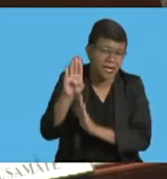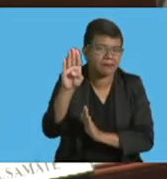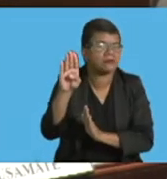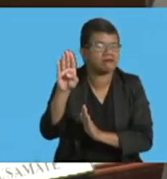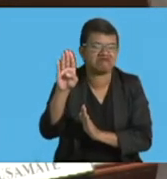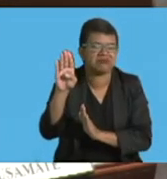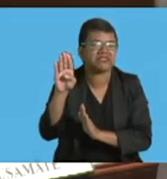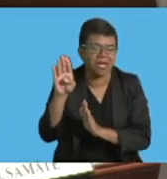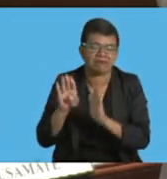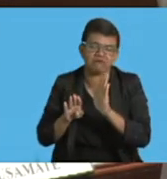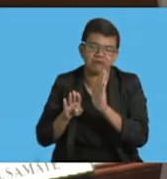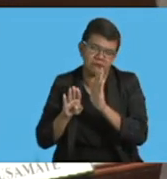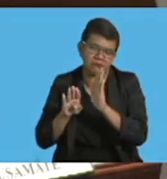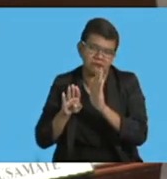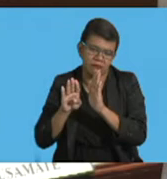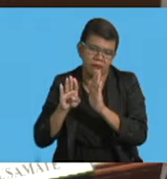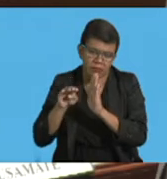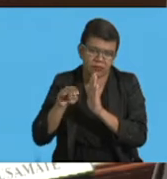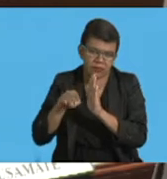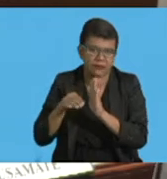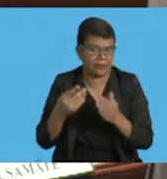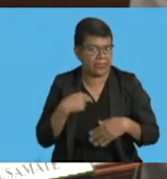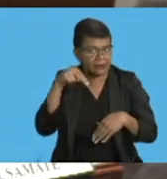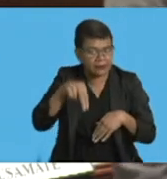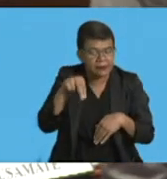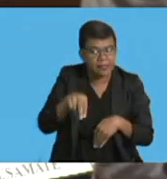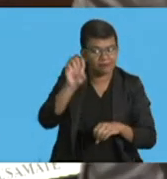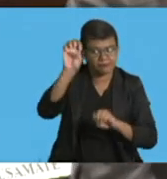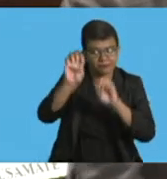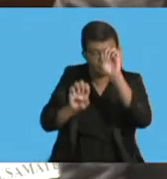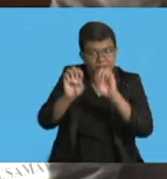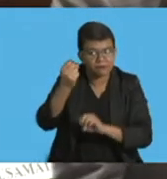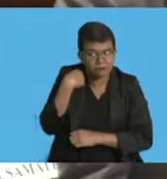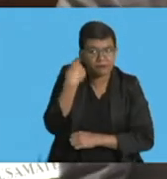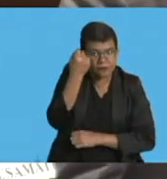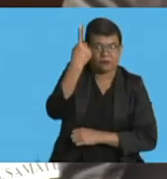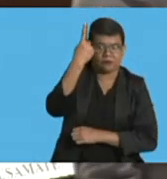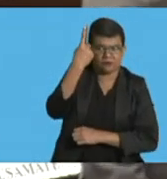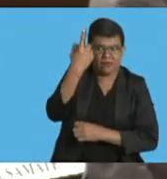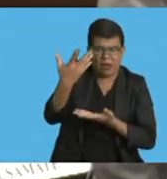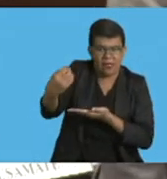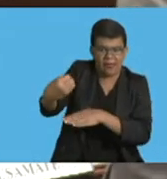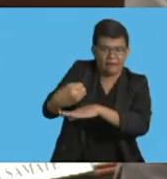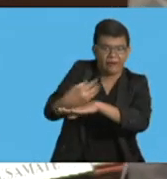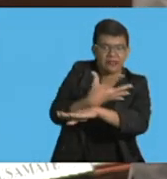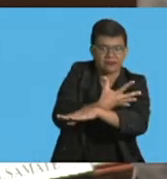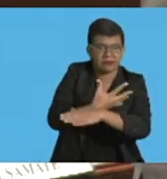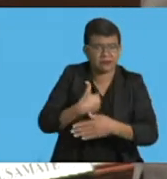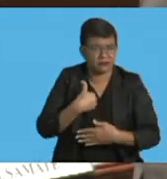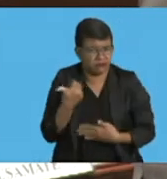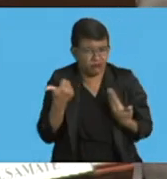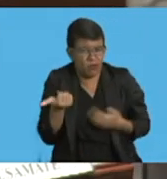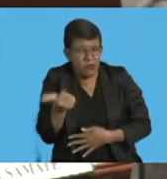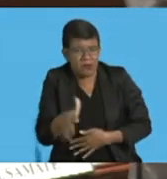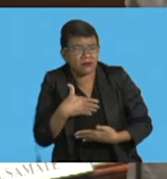fall into, and that's what we need to understand. Now, what are the implications for Fiji? I mean, as I mentioned earlier on, Mr. Speaker, sir,